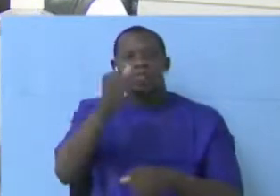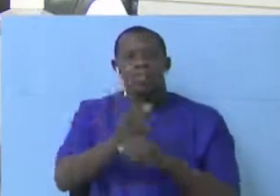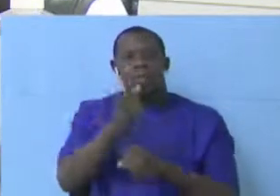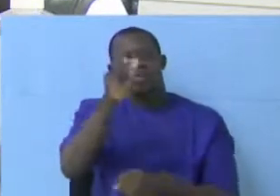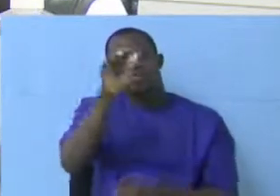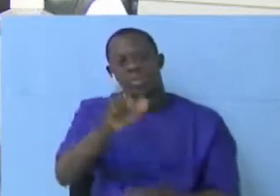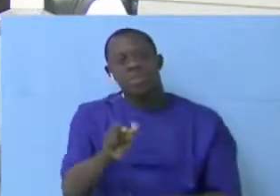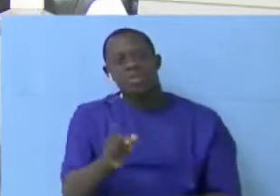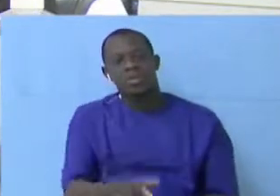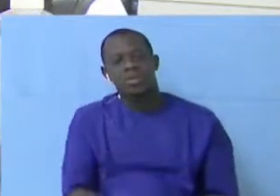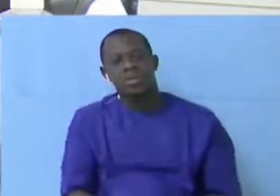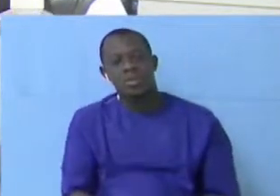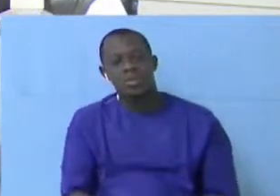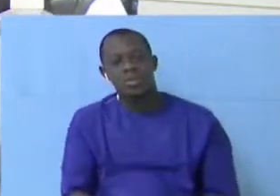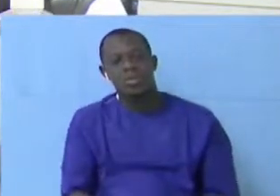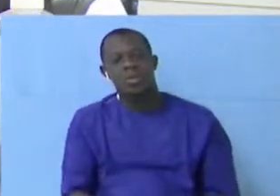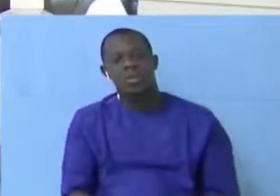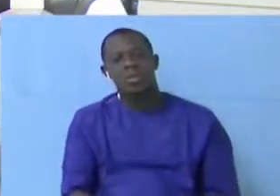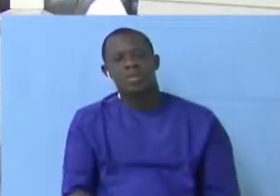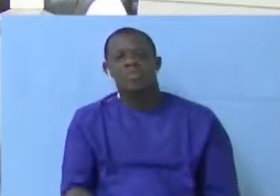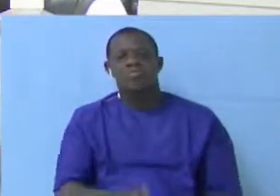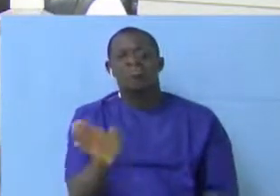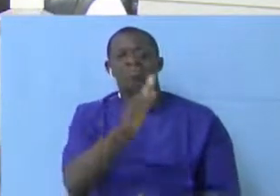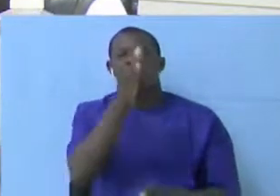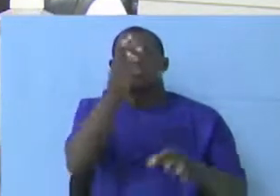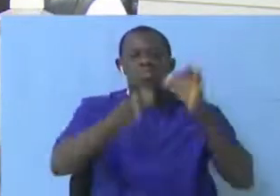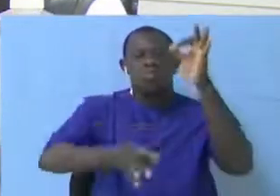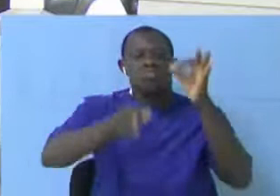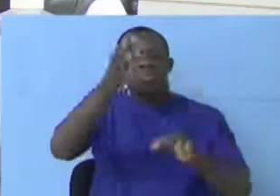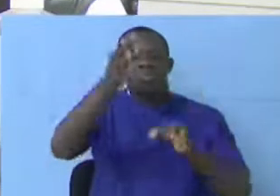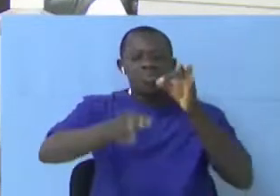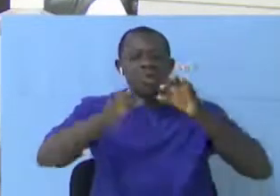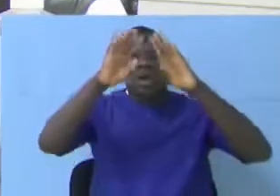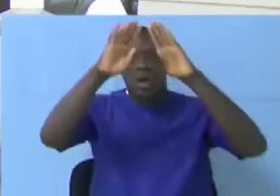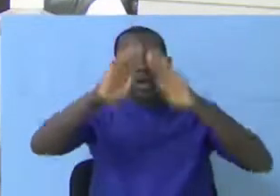frivolous court proceeding.